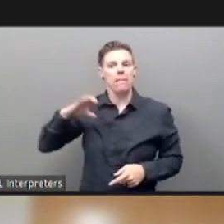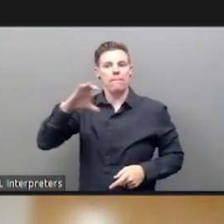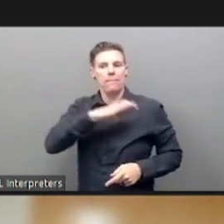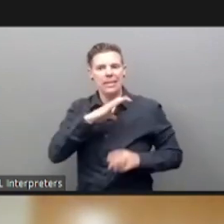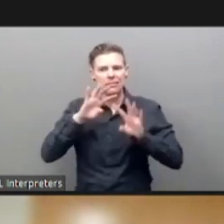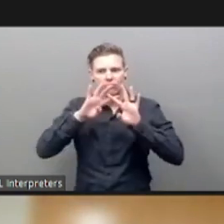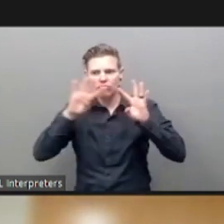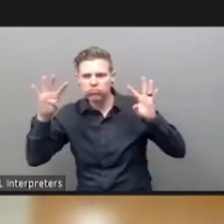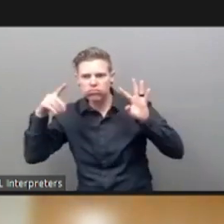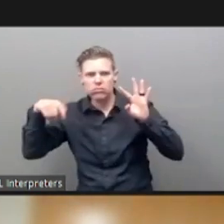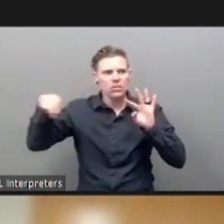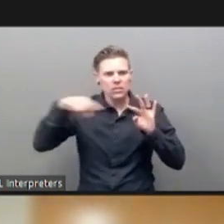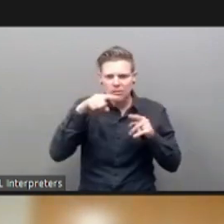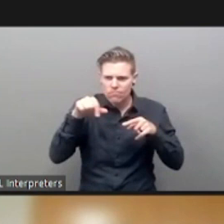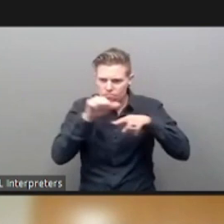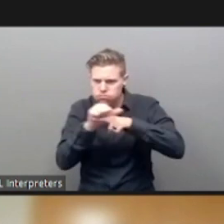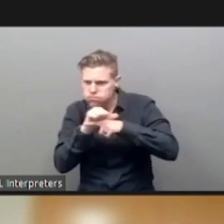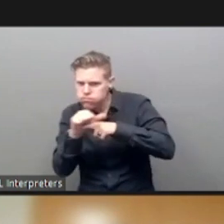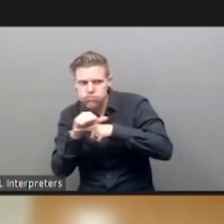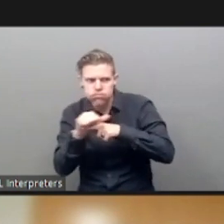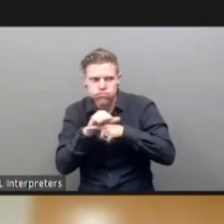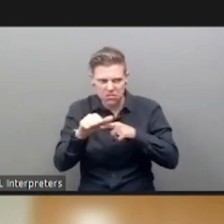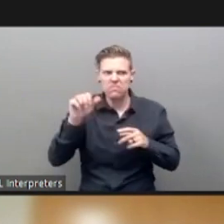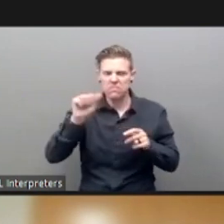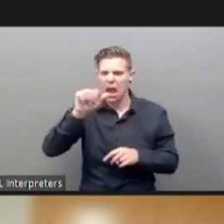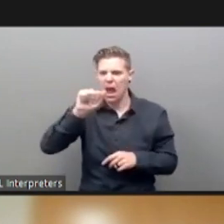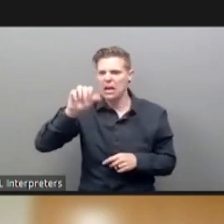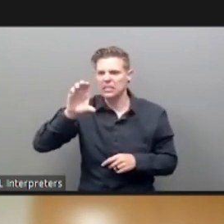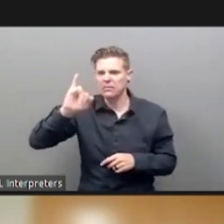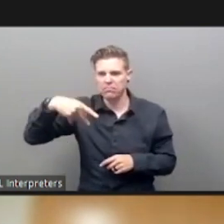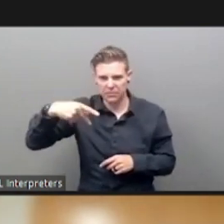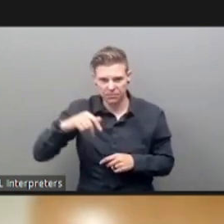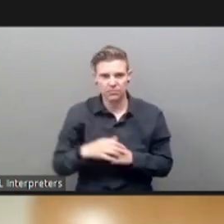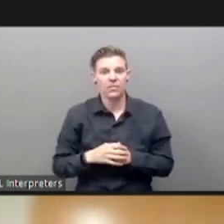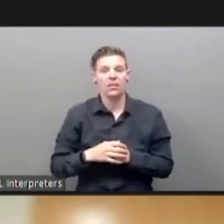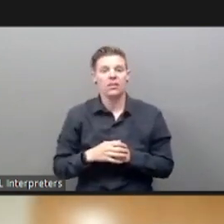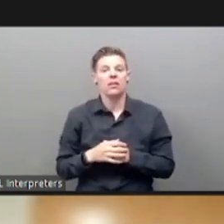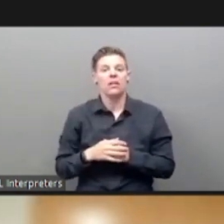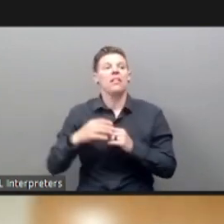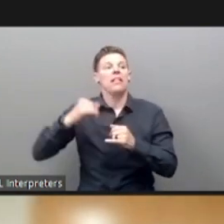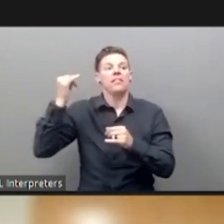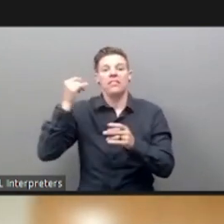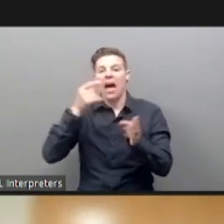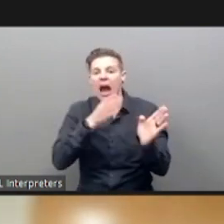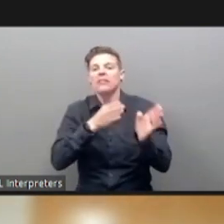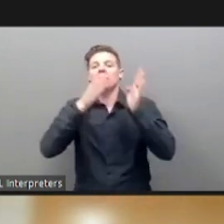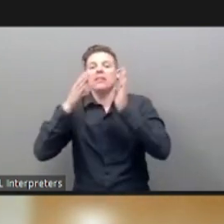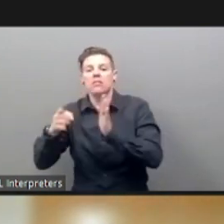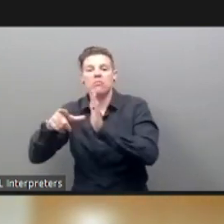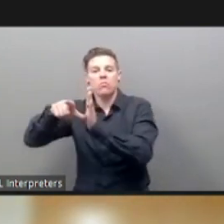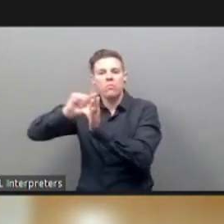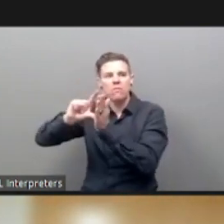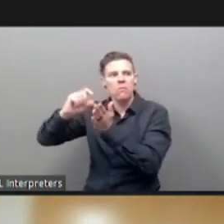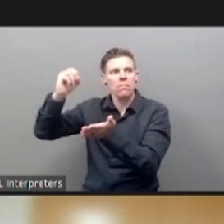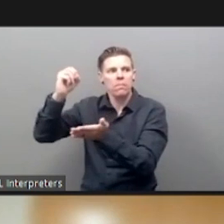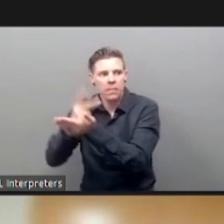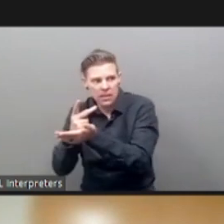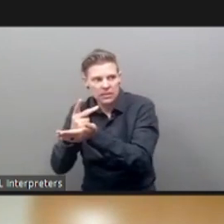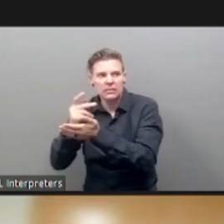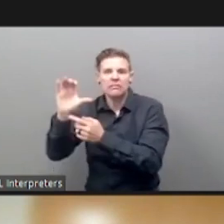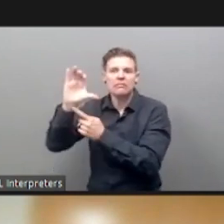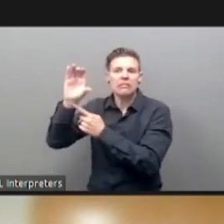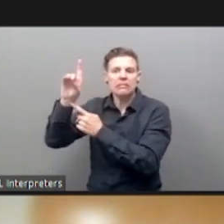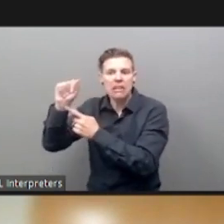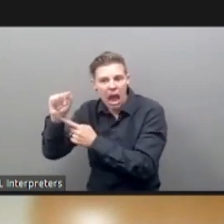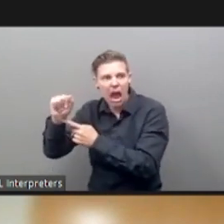2nd and 3rd. Then review and final approval by CDC, and then review and approval by the New Mexico Medical Advisory Committee. So